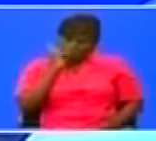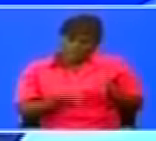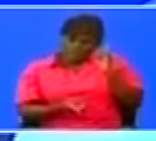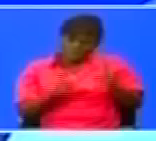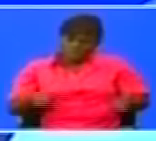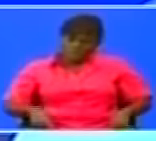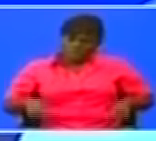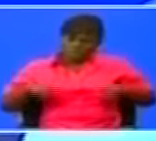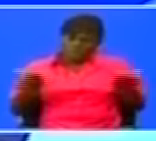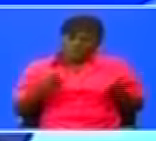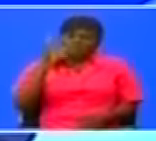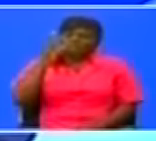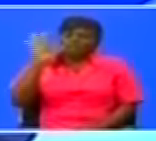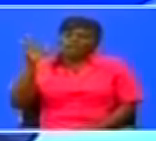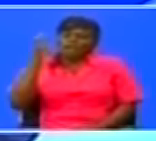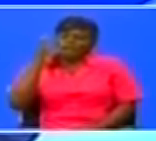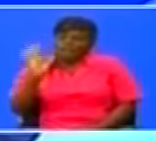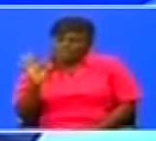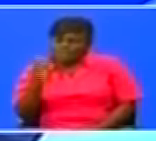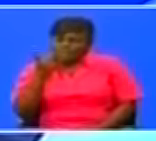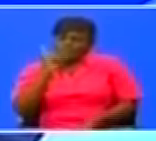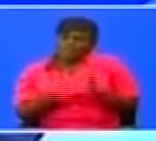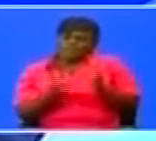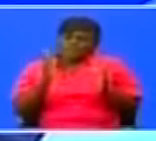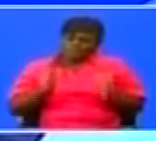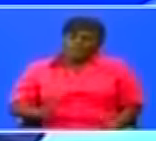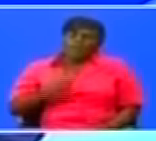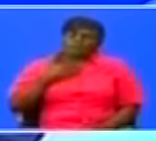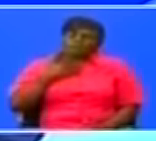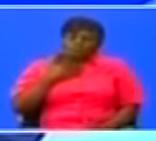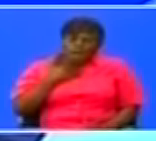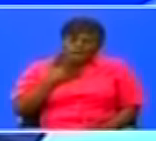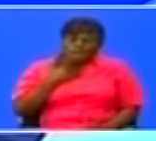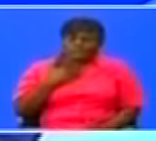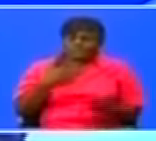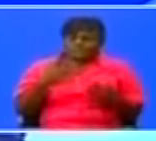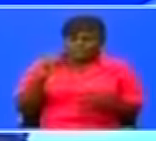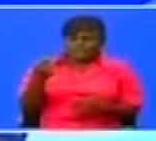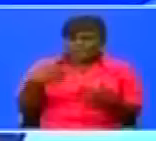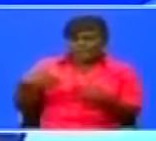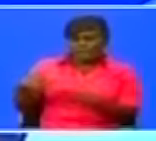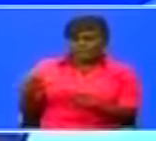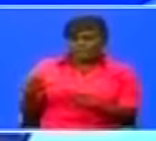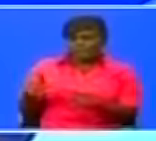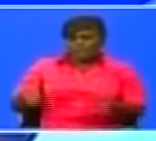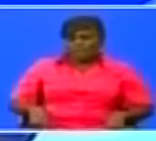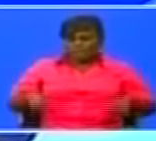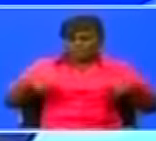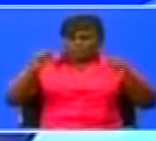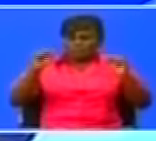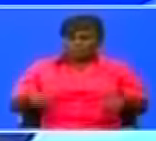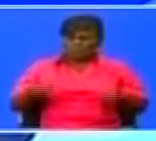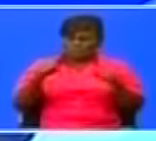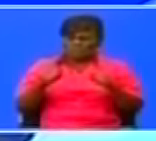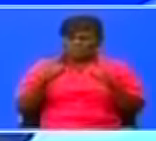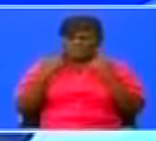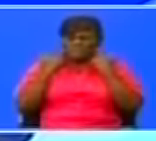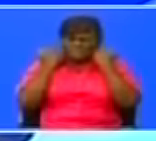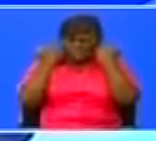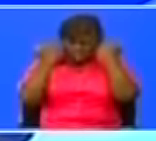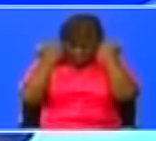living in Paris, France. The athlete warns Kenyans that abandoning your country for life abroad can be a very